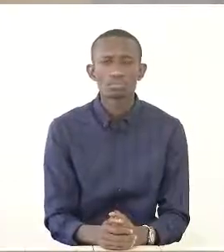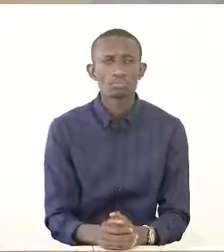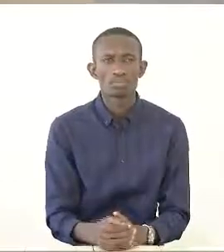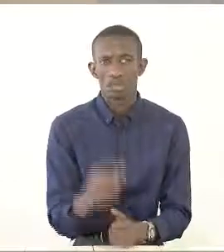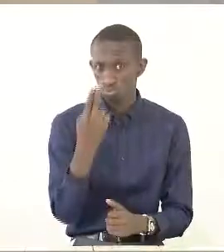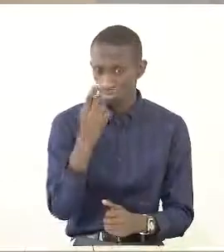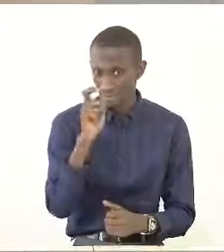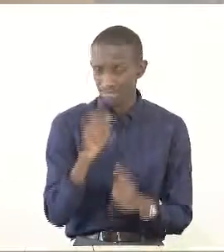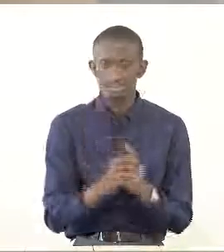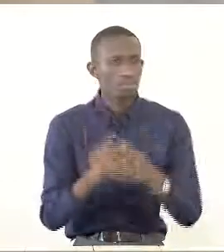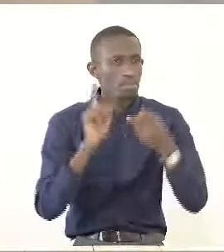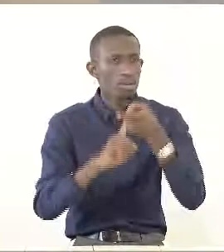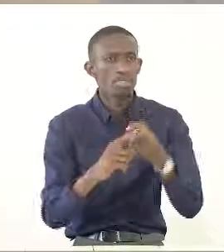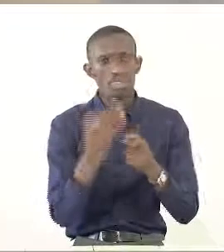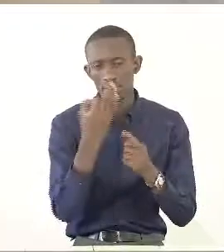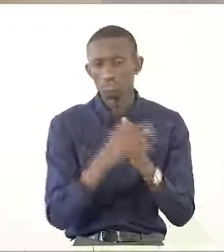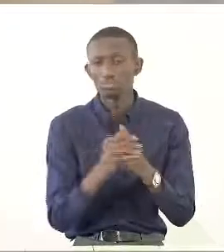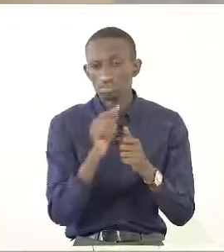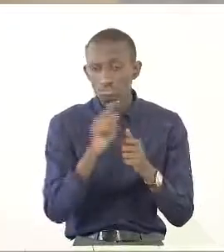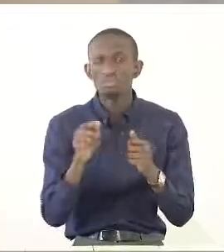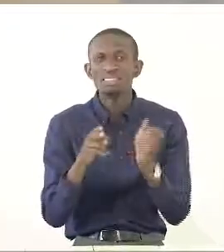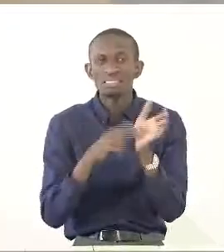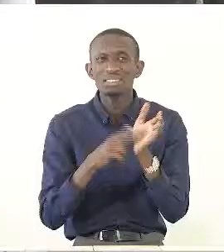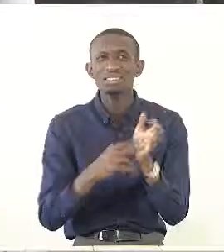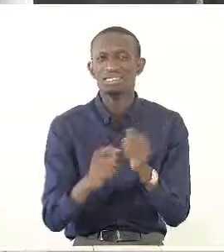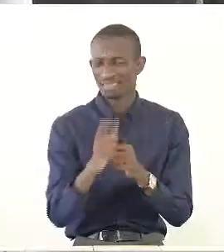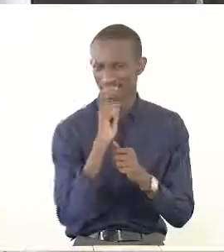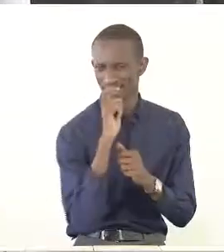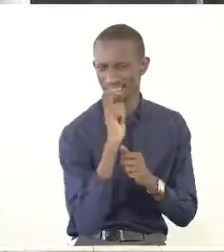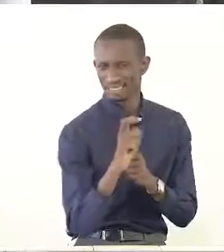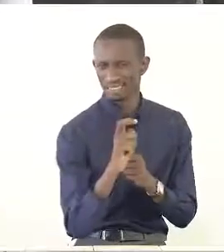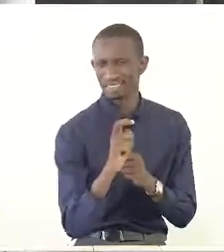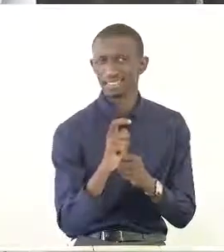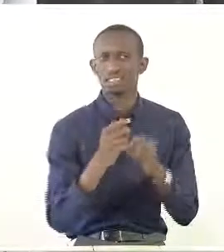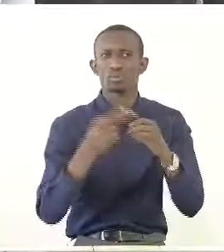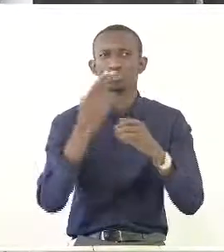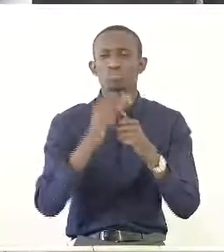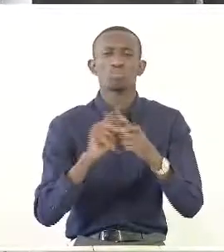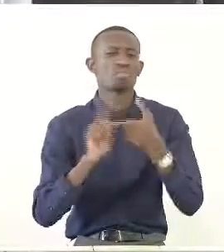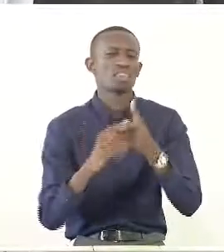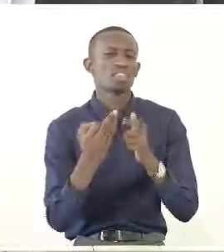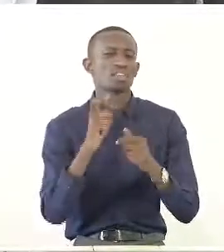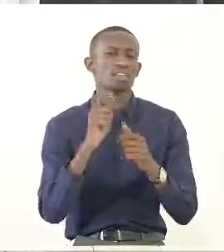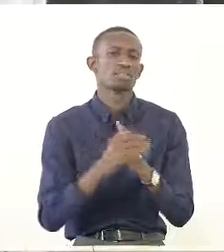2x plus 3 is the derivative of x squared plus 3x minus